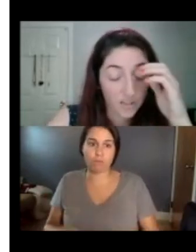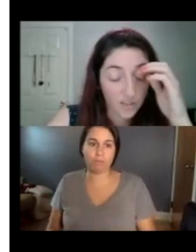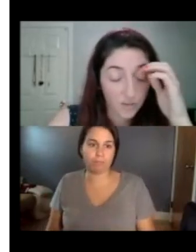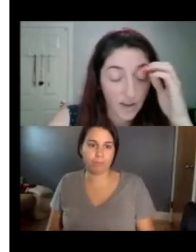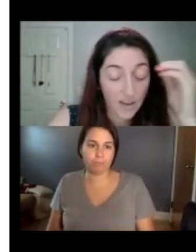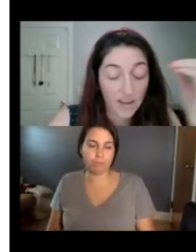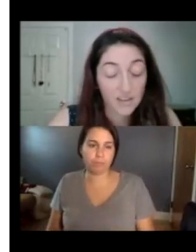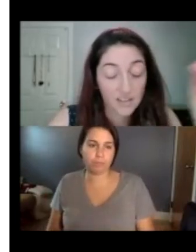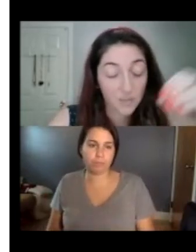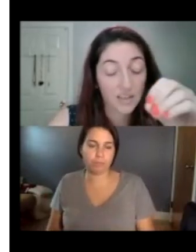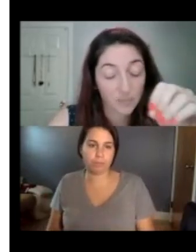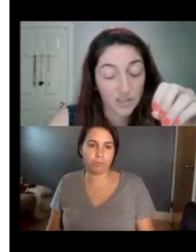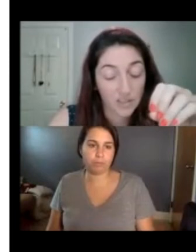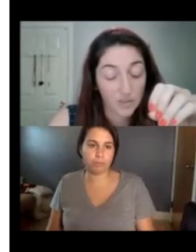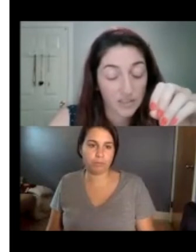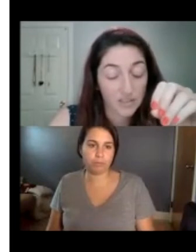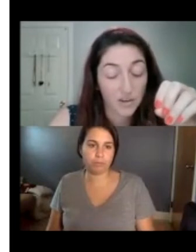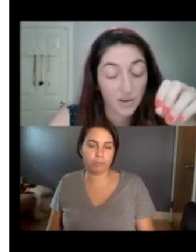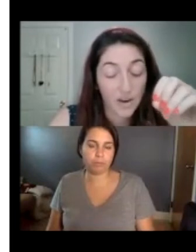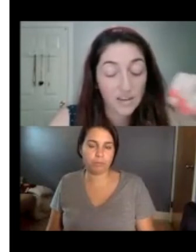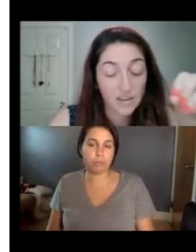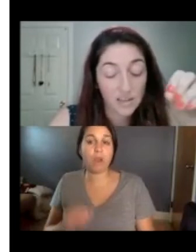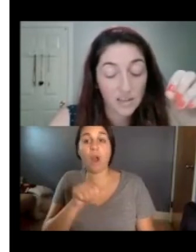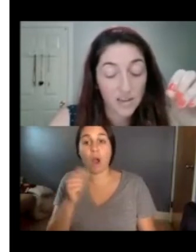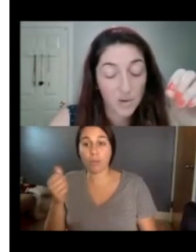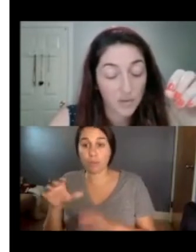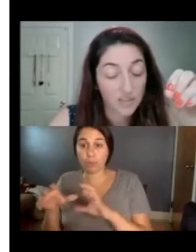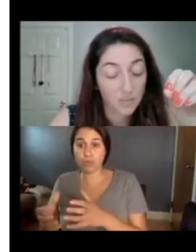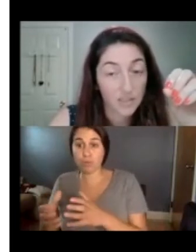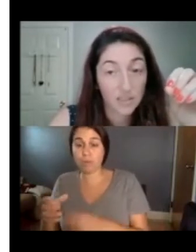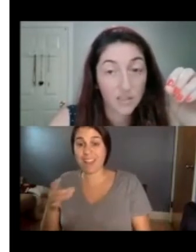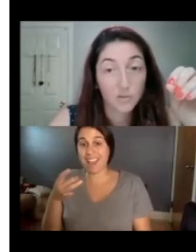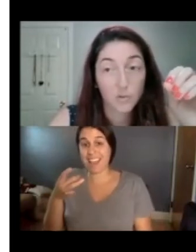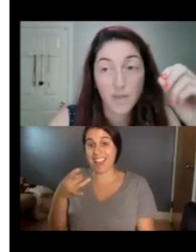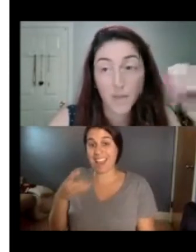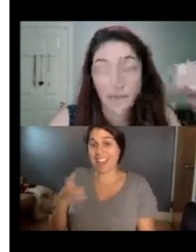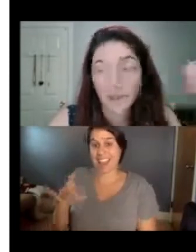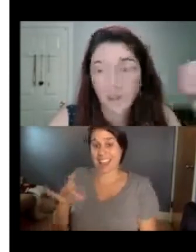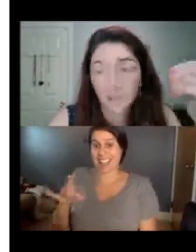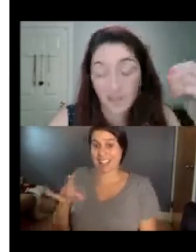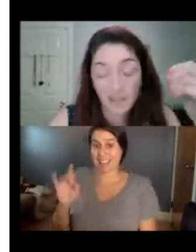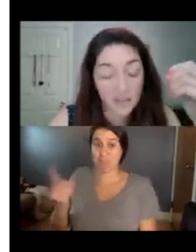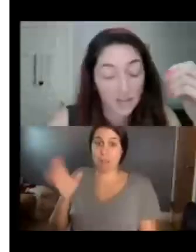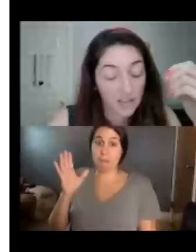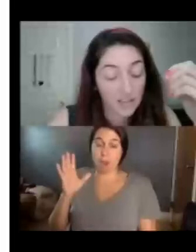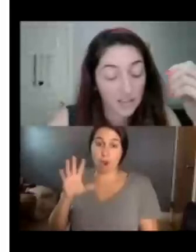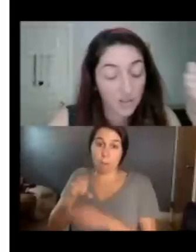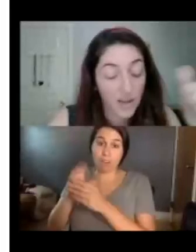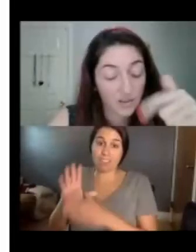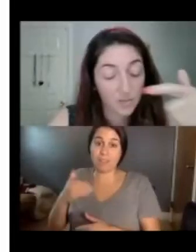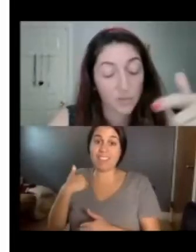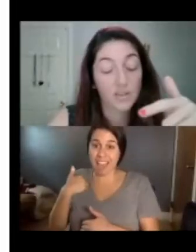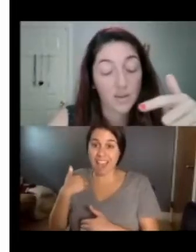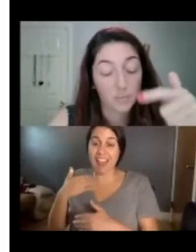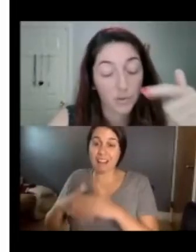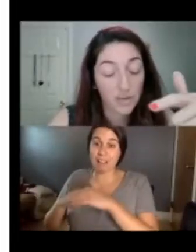We also, in a subset of participants, so 18 nightmare participants who met a cutoff of at least 2